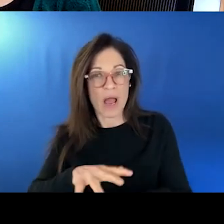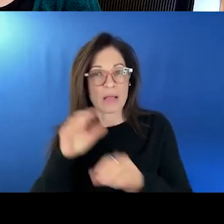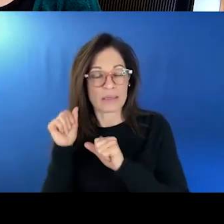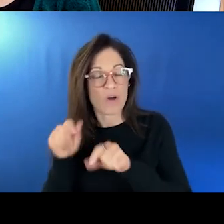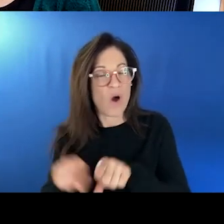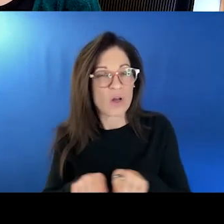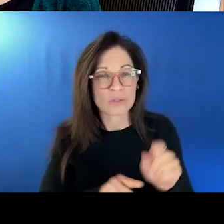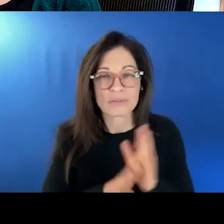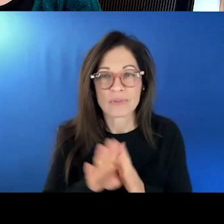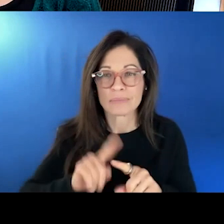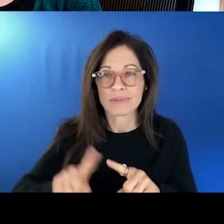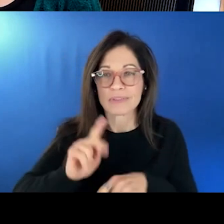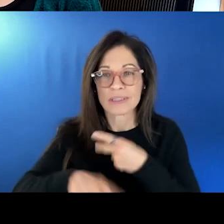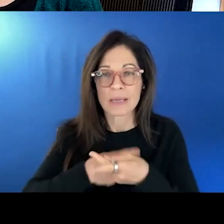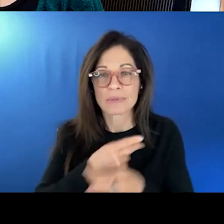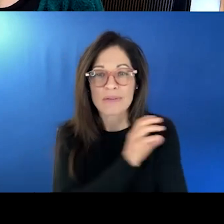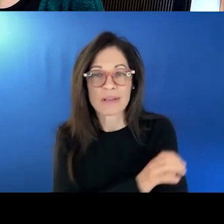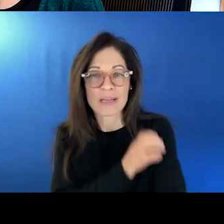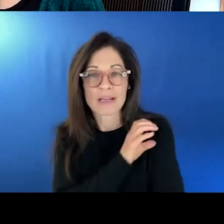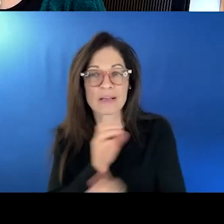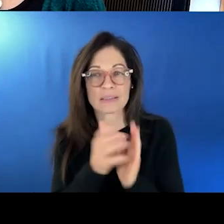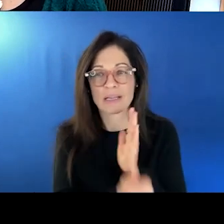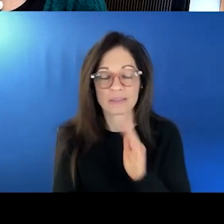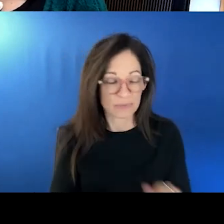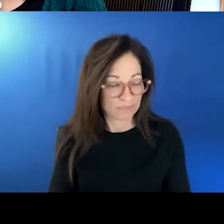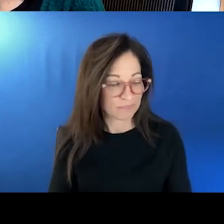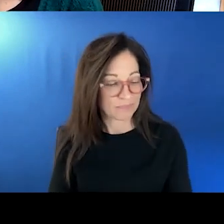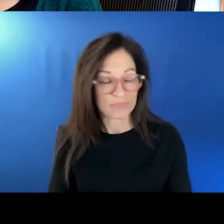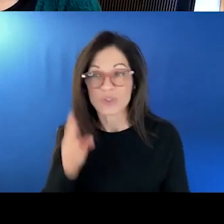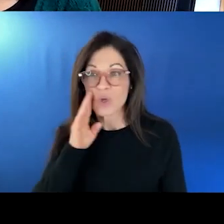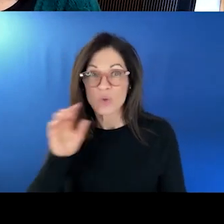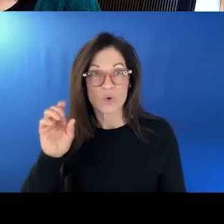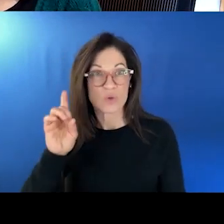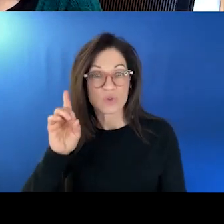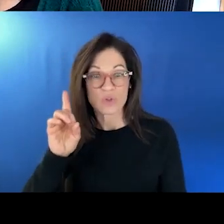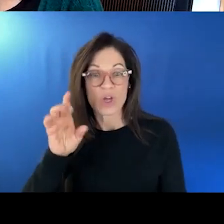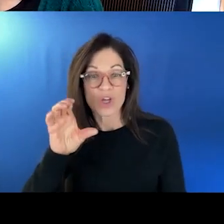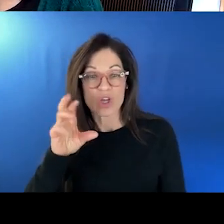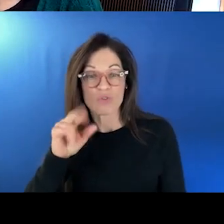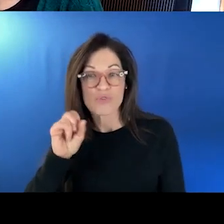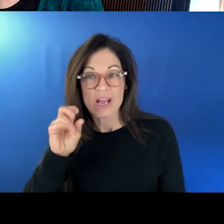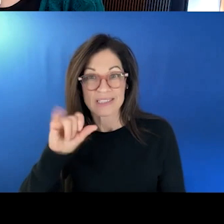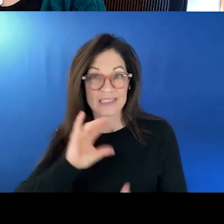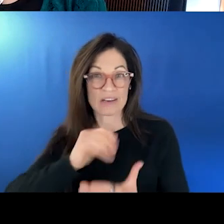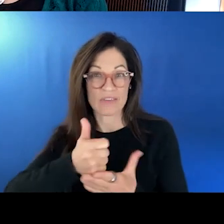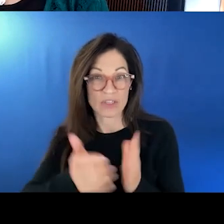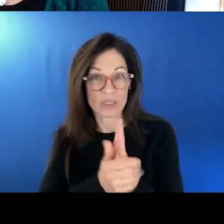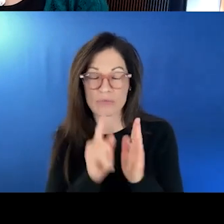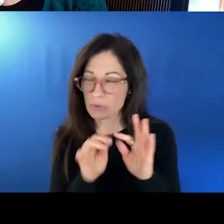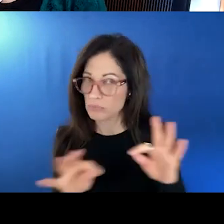clinical skills. You know, those crisis intervention skills are really important and critical, but these are